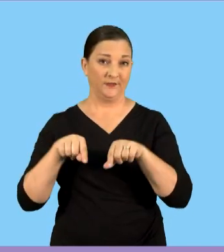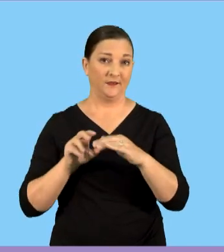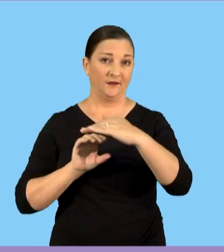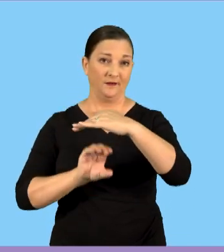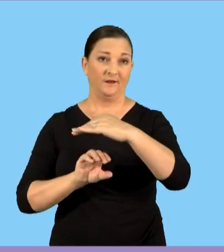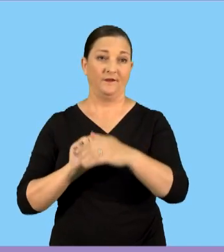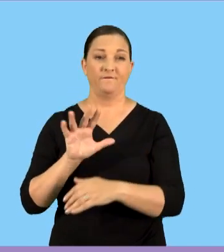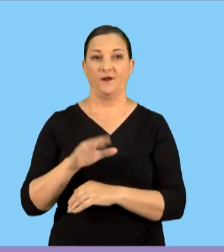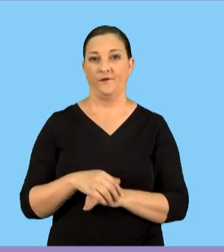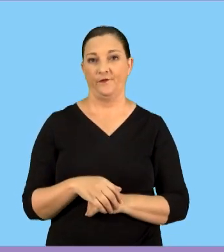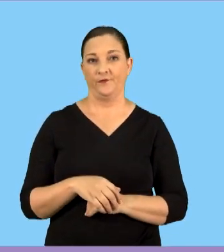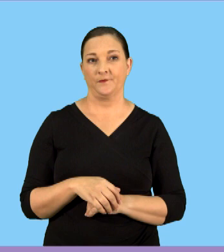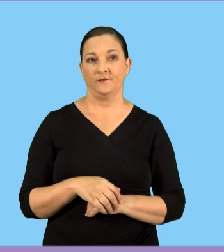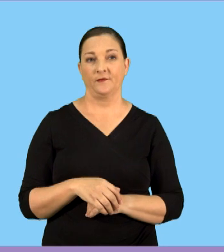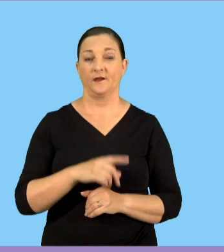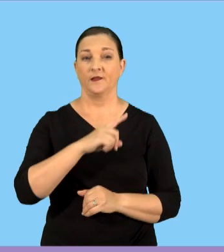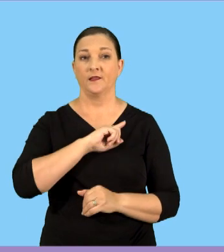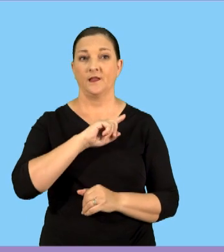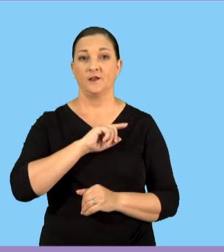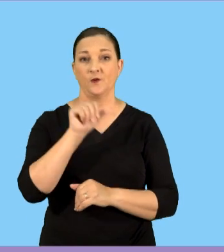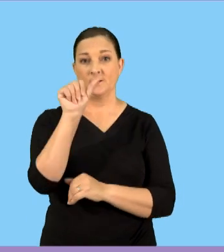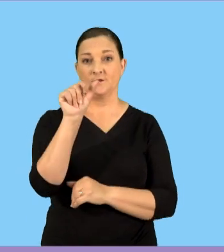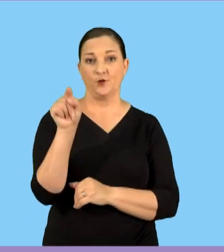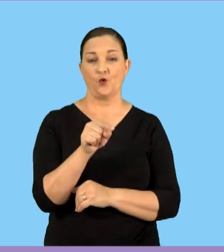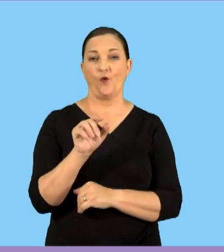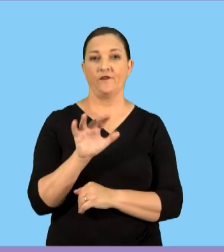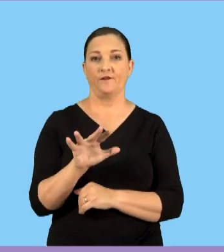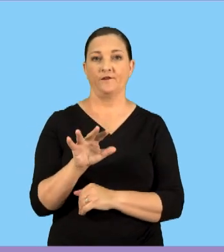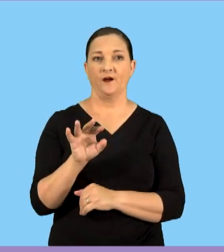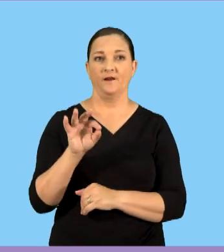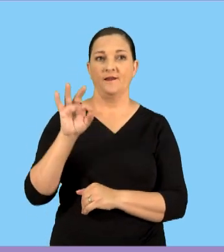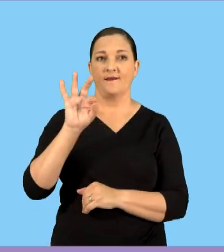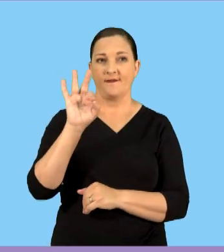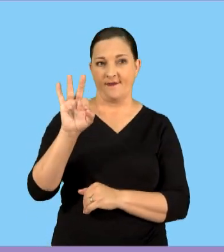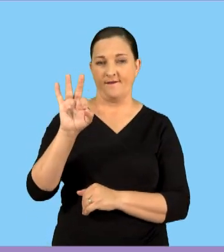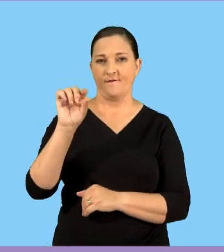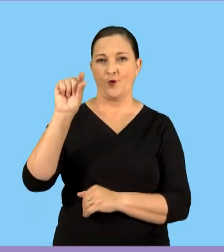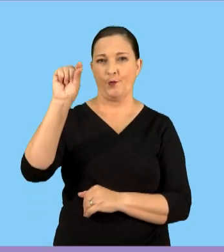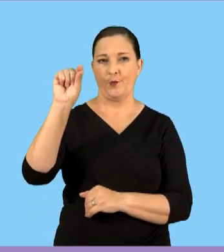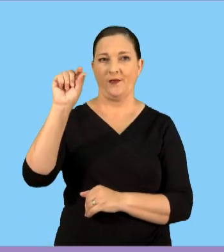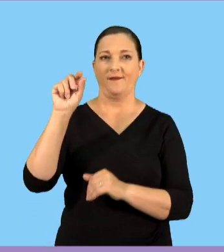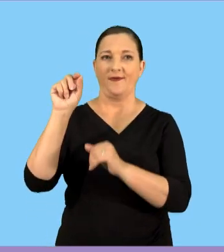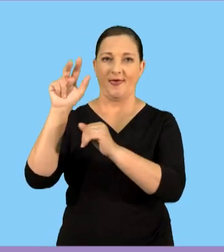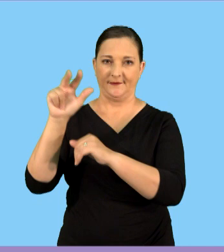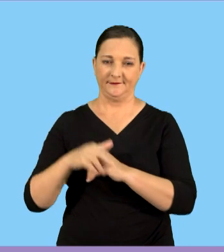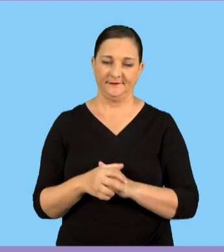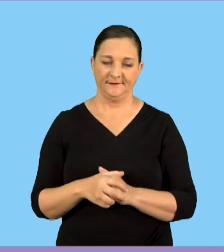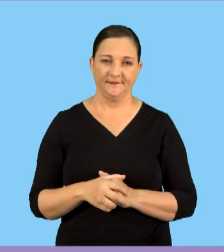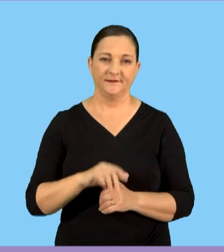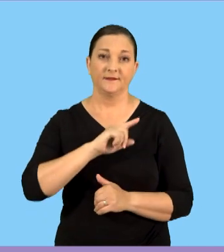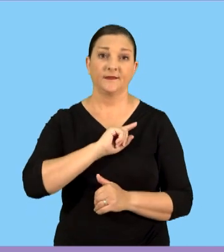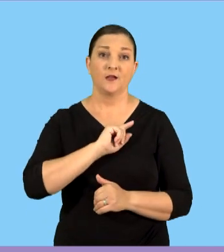is going to give us 5. And of course, we have the f exponent 8. So there we